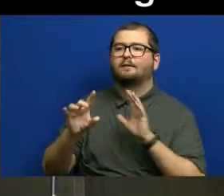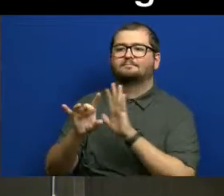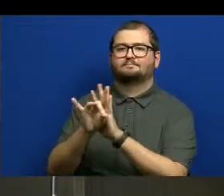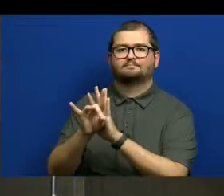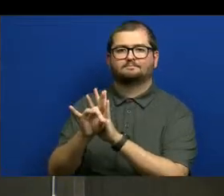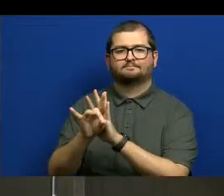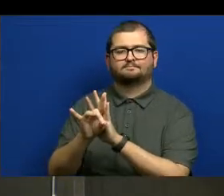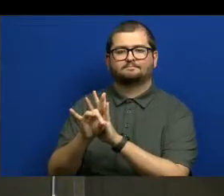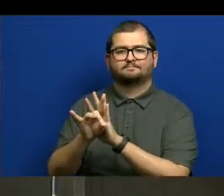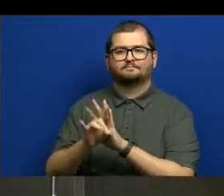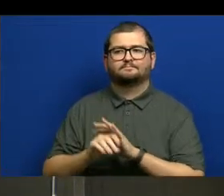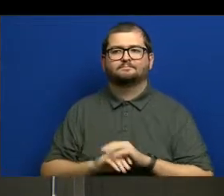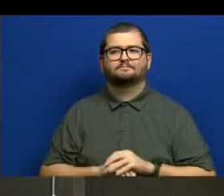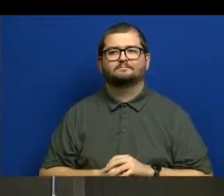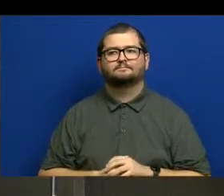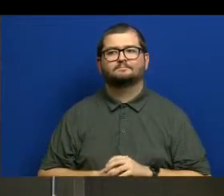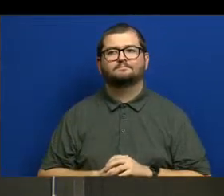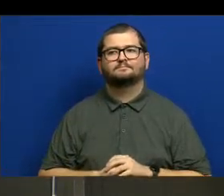selected.